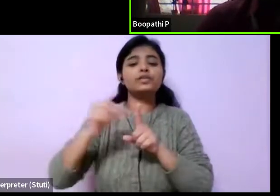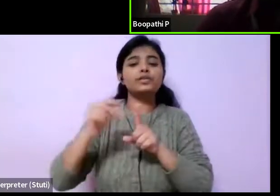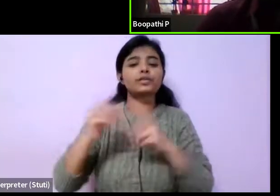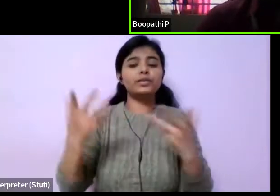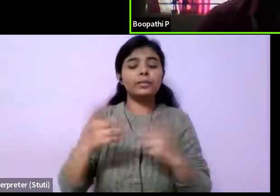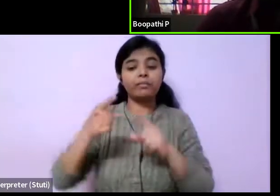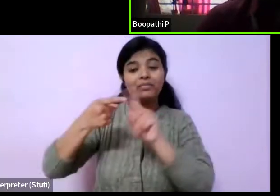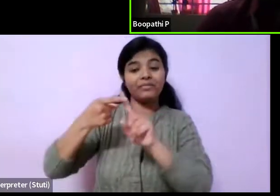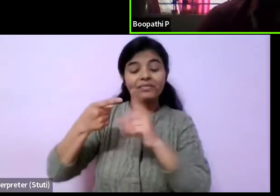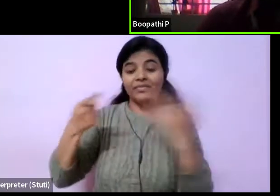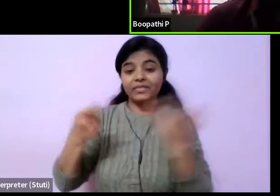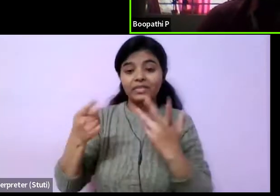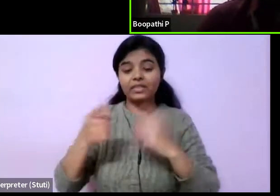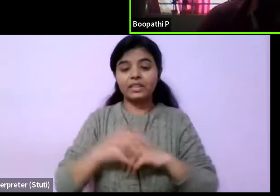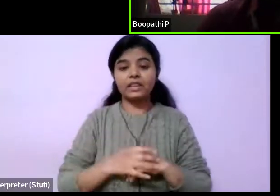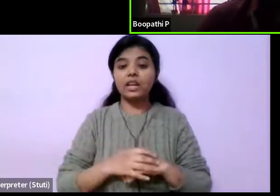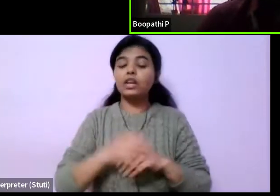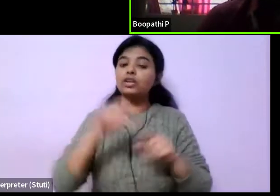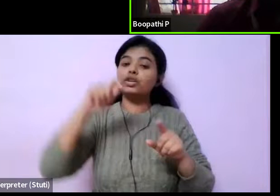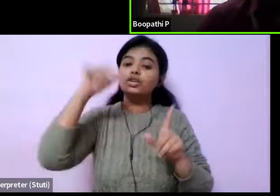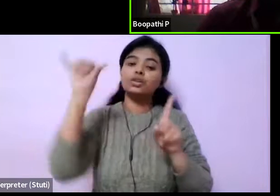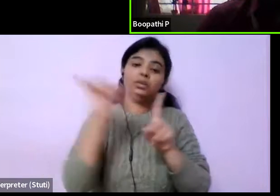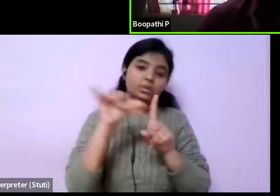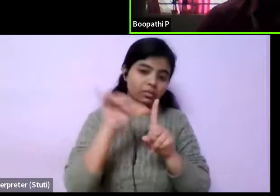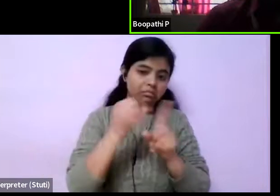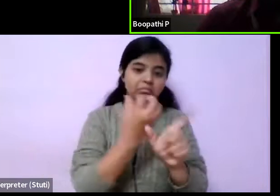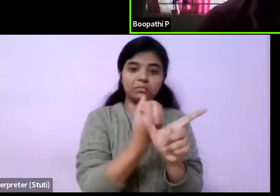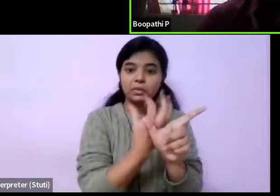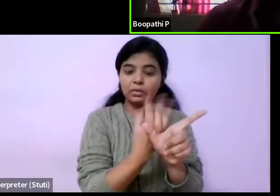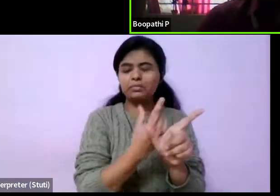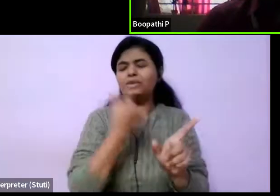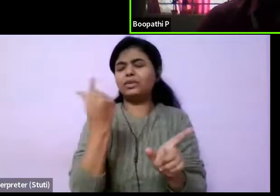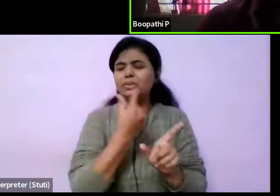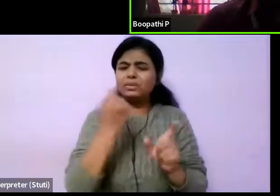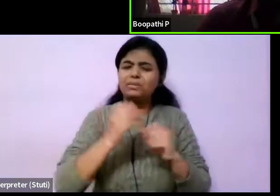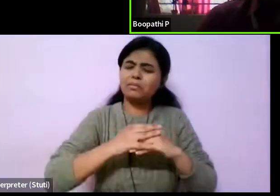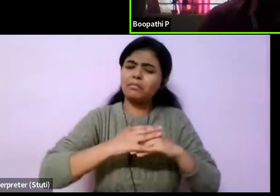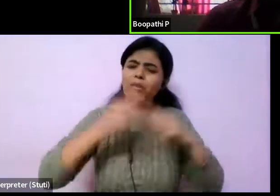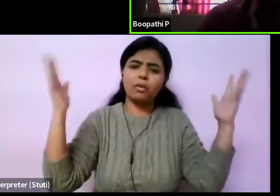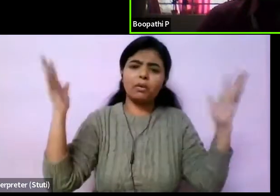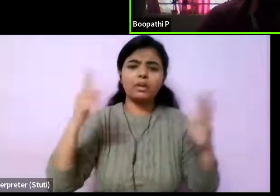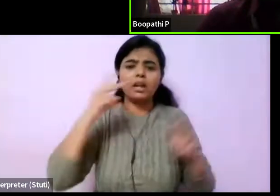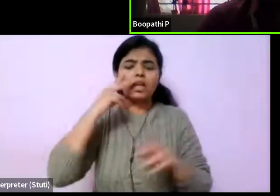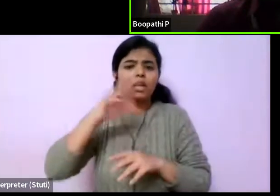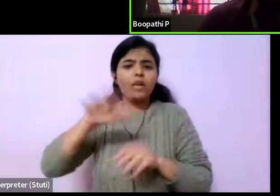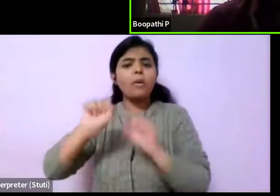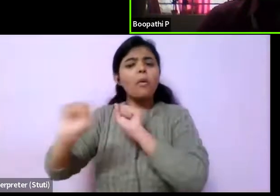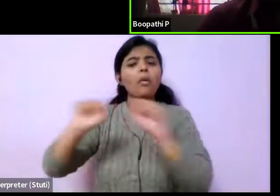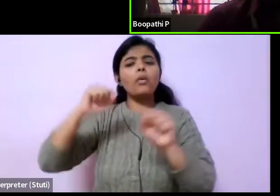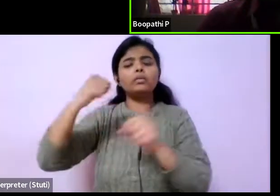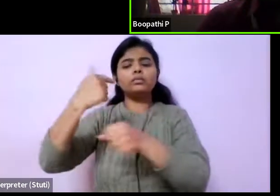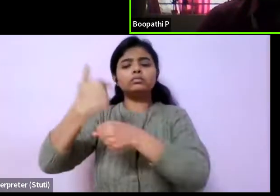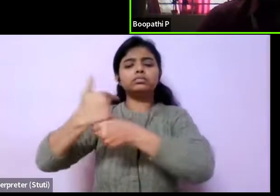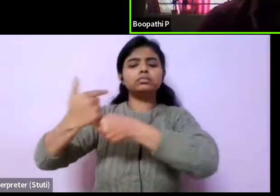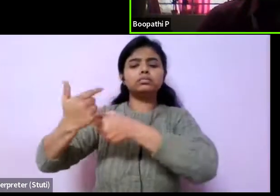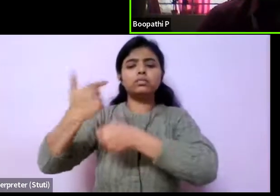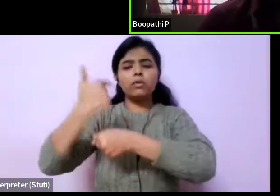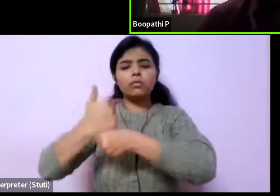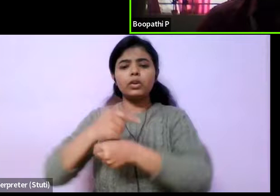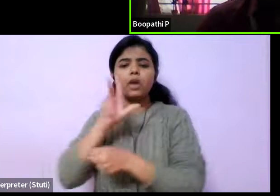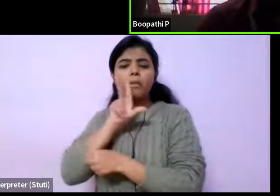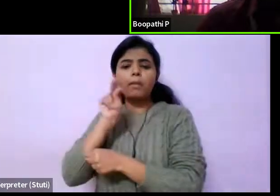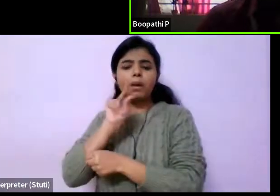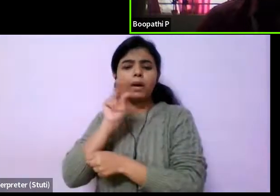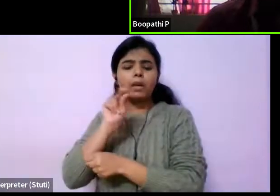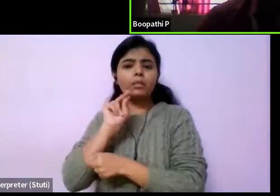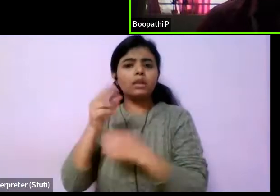they immensely used YouTube channels. So many visually impaired people, they are running their own YouTube channels. They did not, this time, they